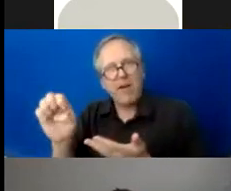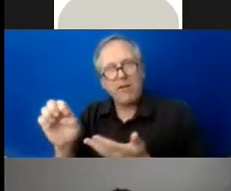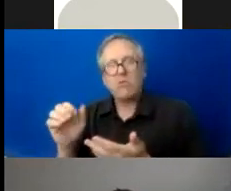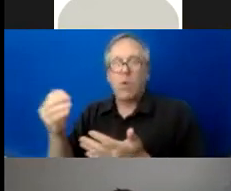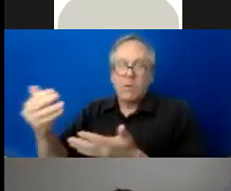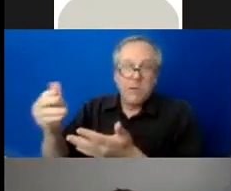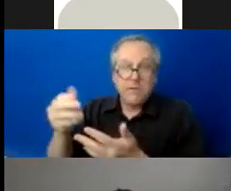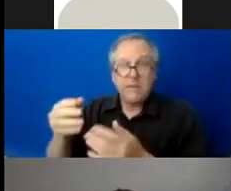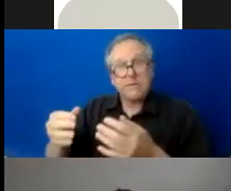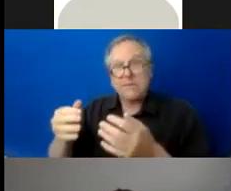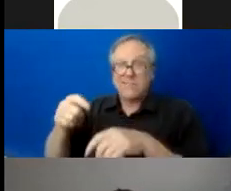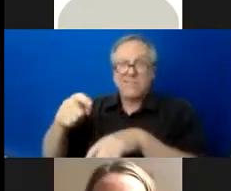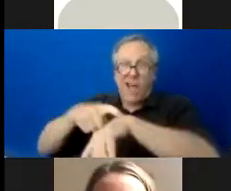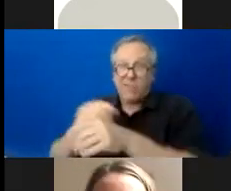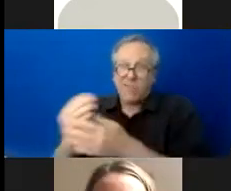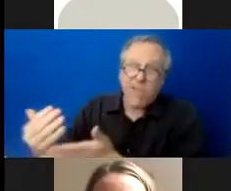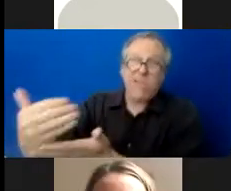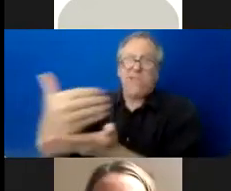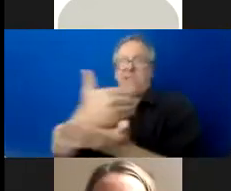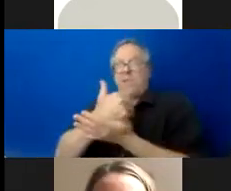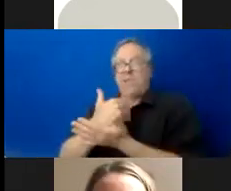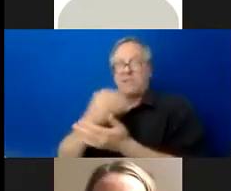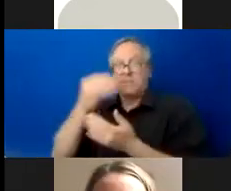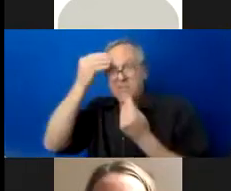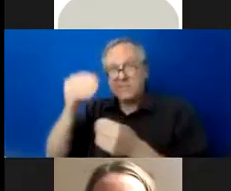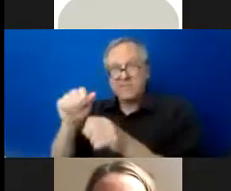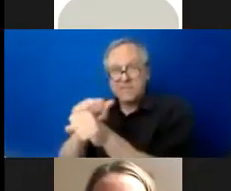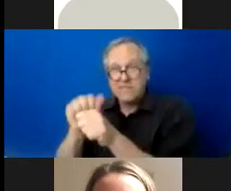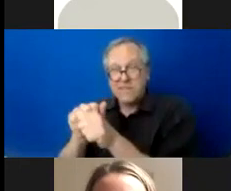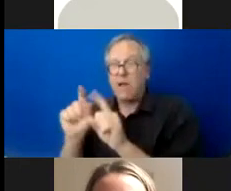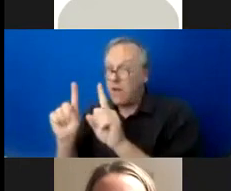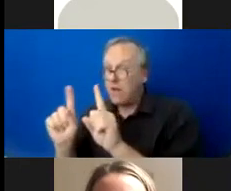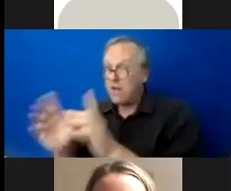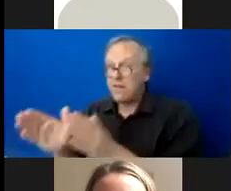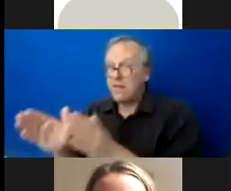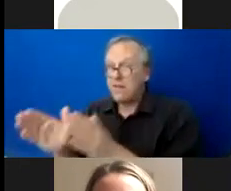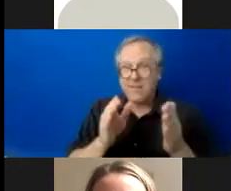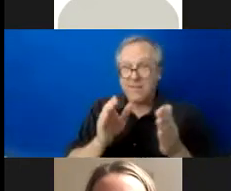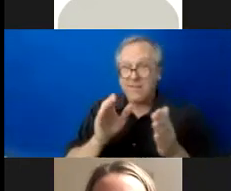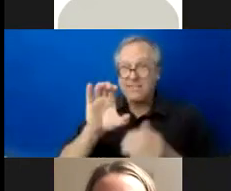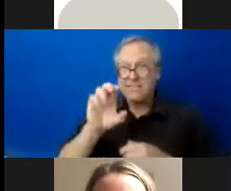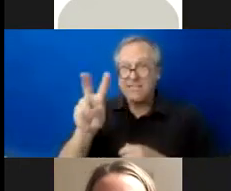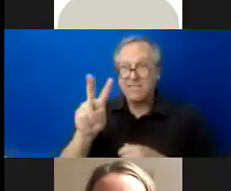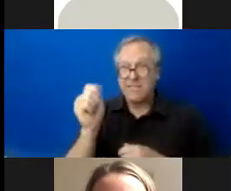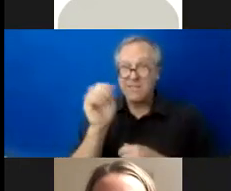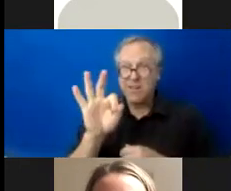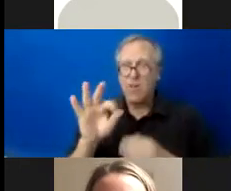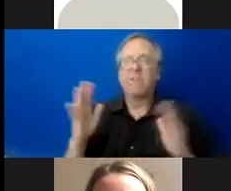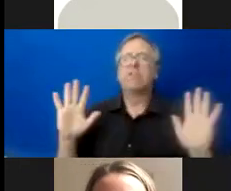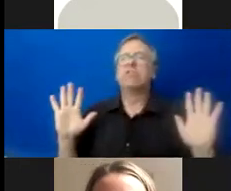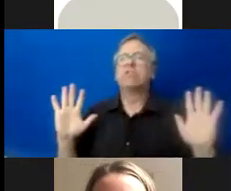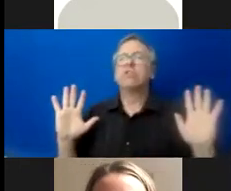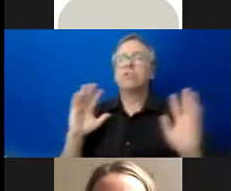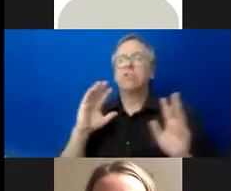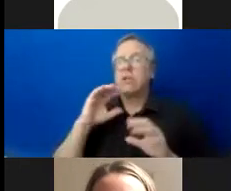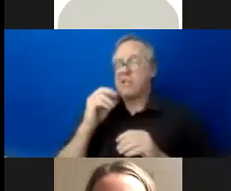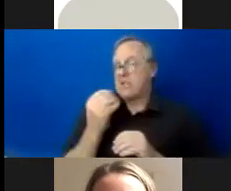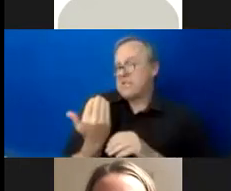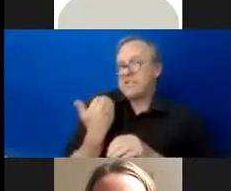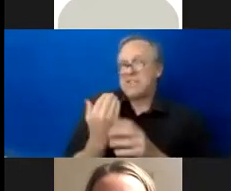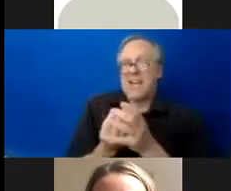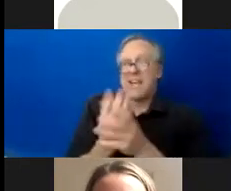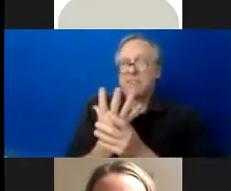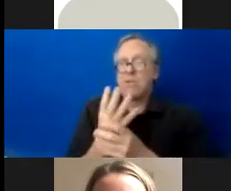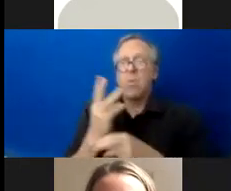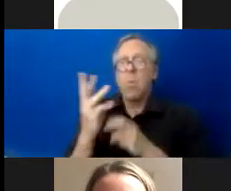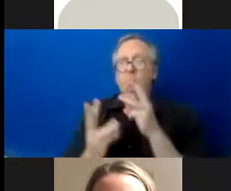data. But with COVID-19, as we all know, the world stopped last spring, just